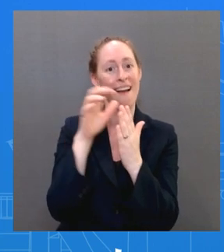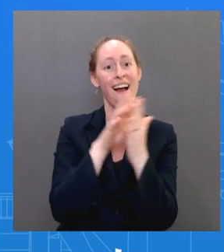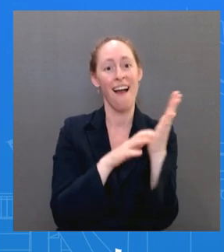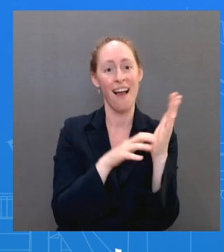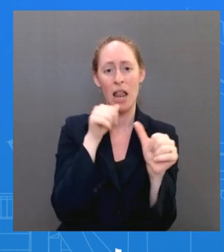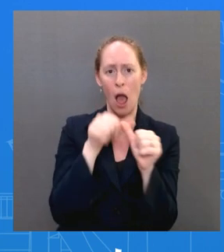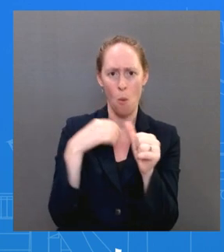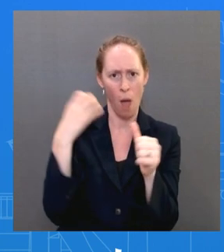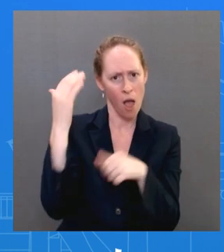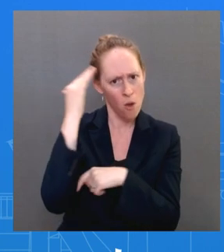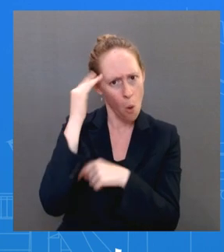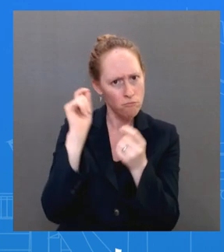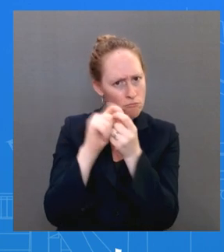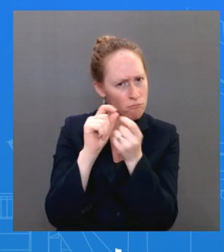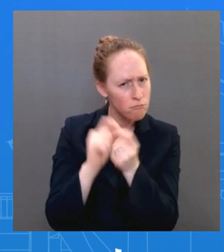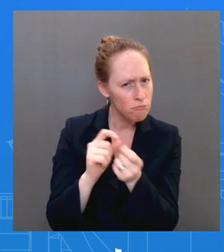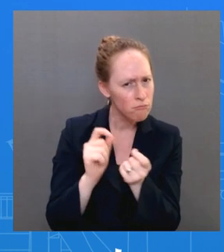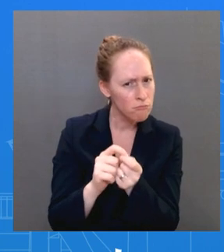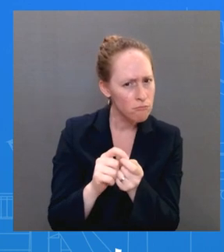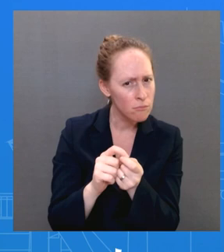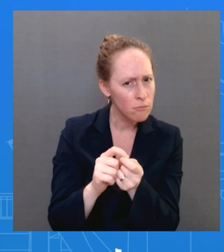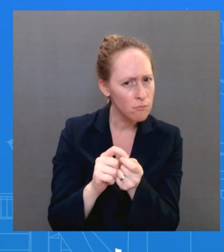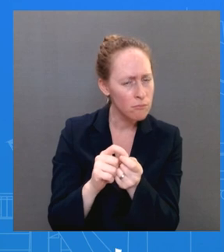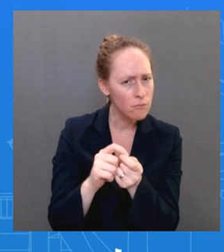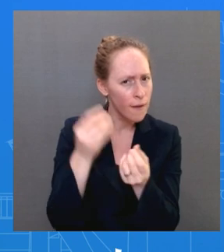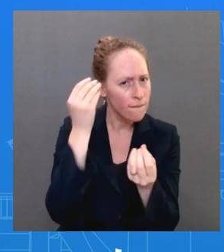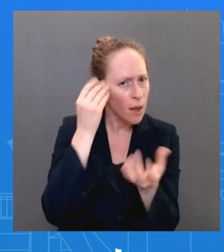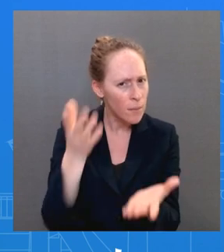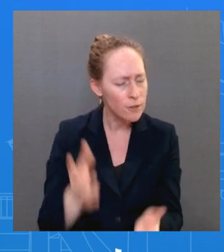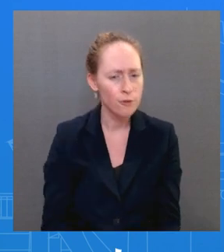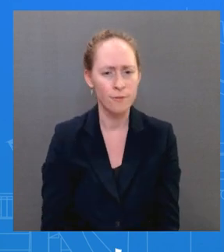up to the doctor and the president.